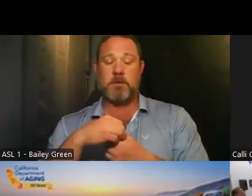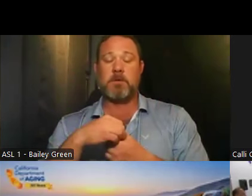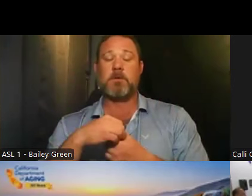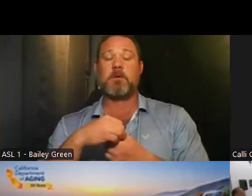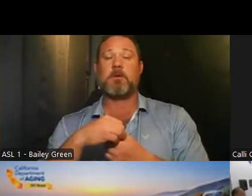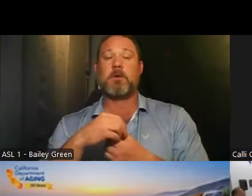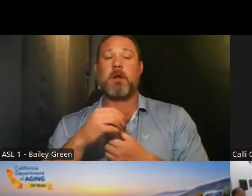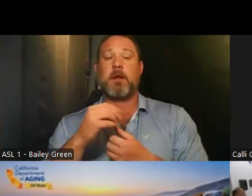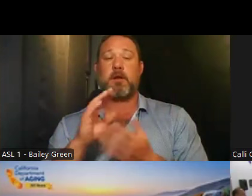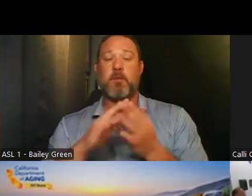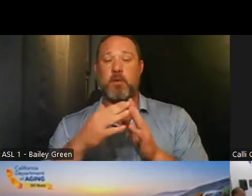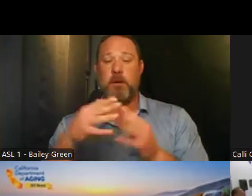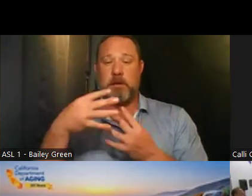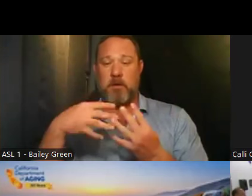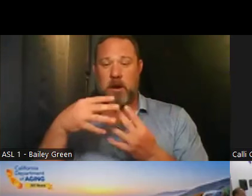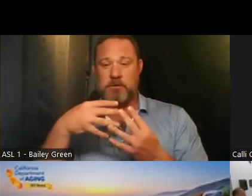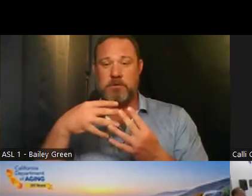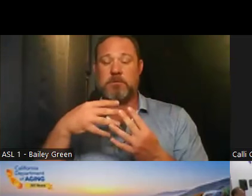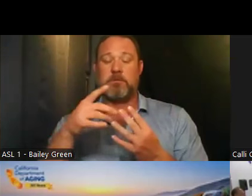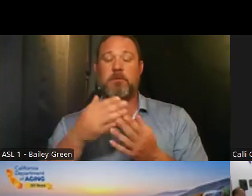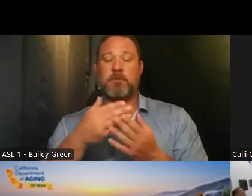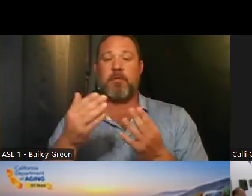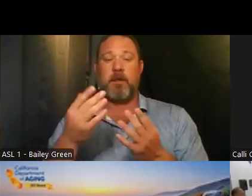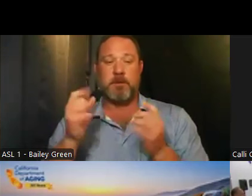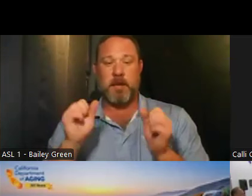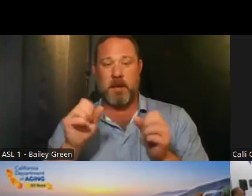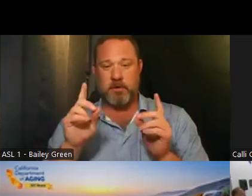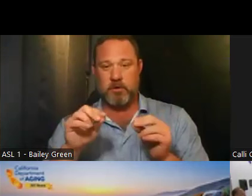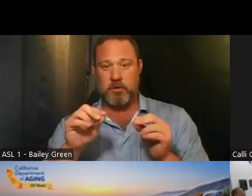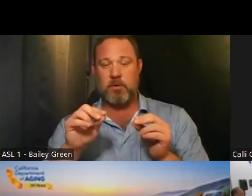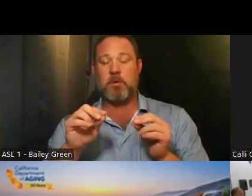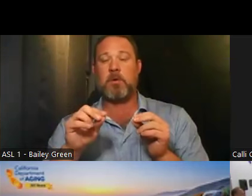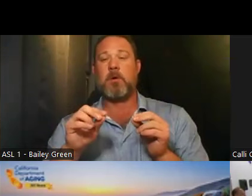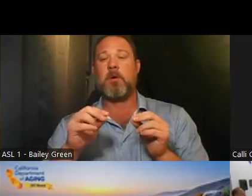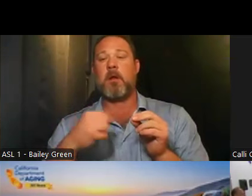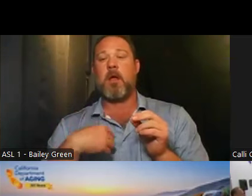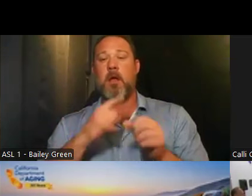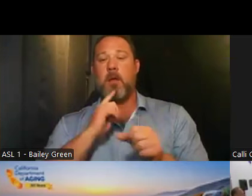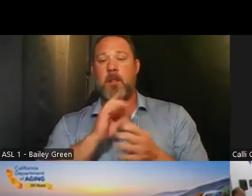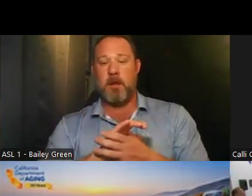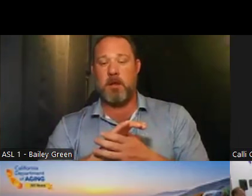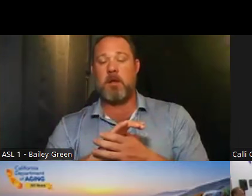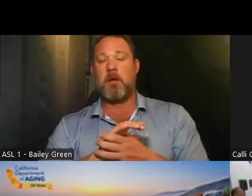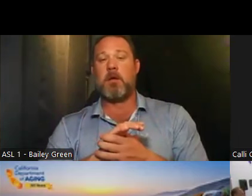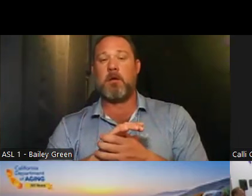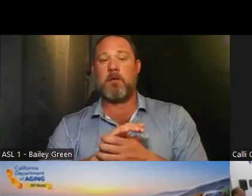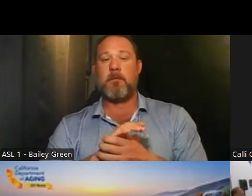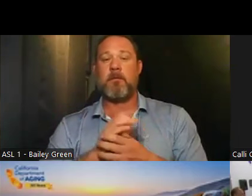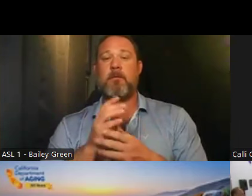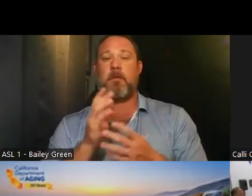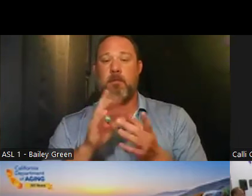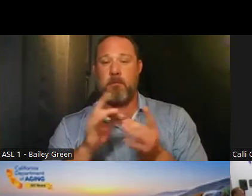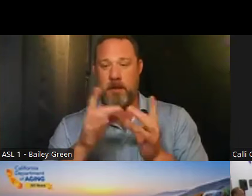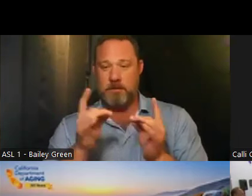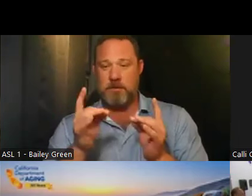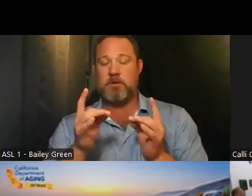and community interactions. Those are all things that one could do today. And I really believe then that getting the message out that